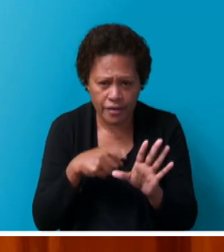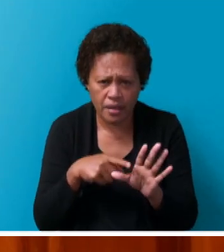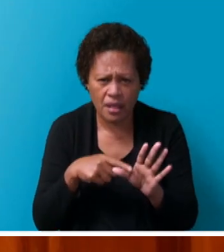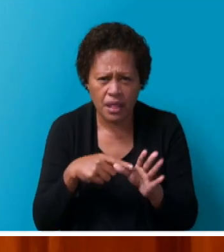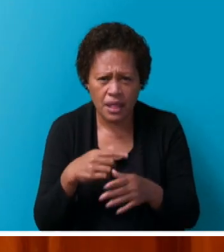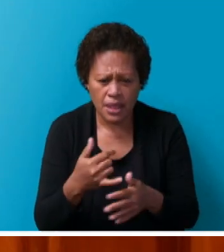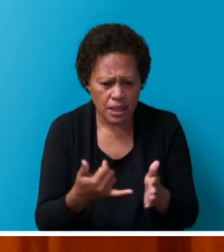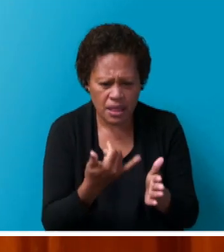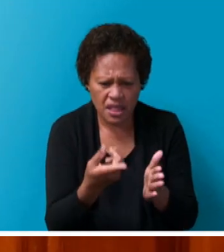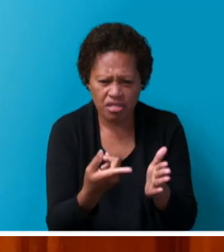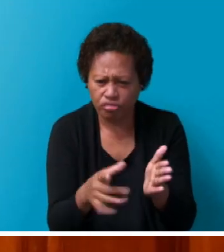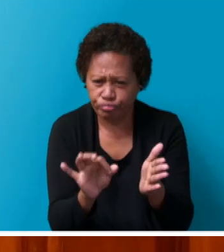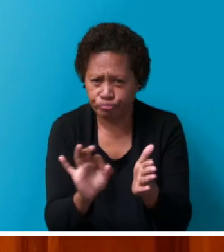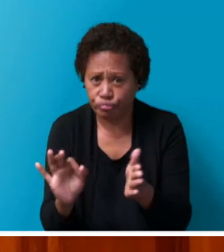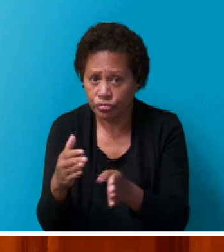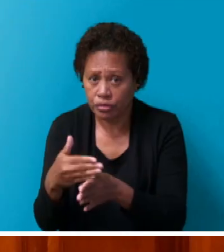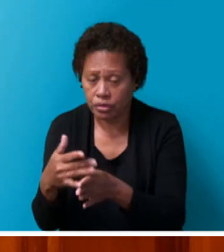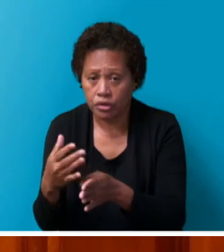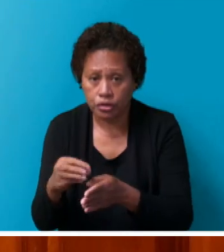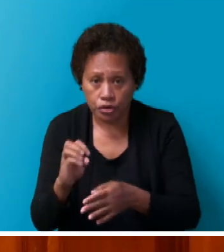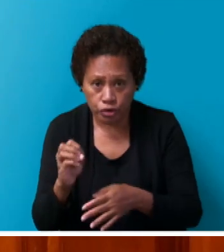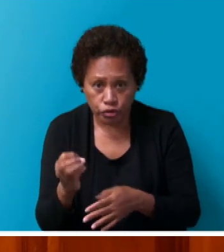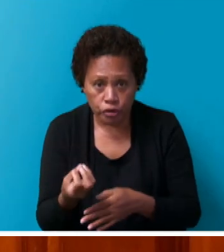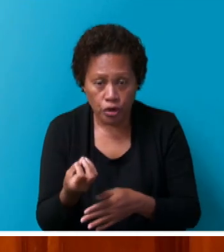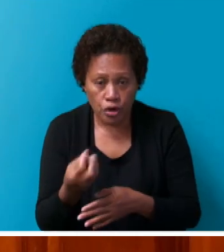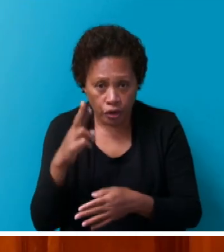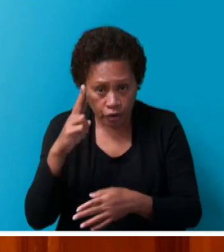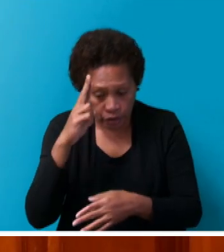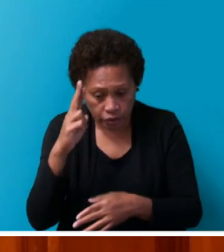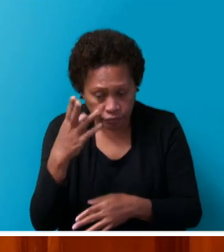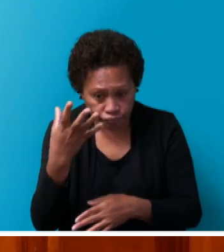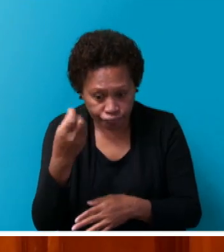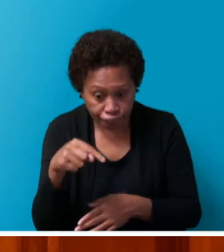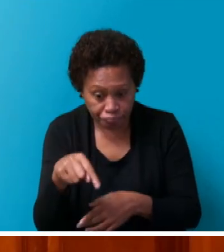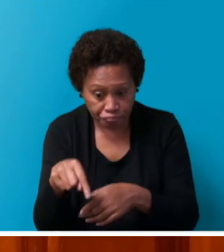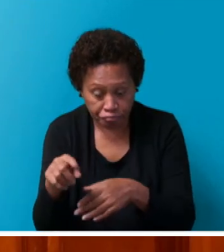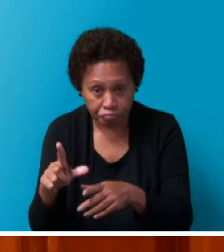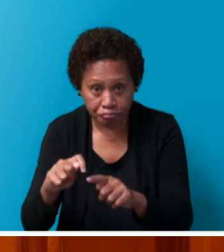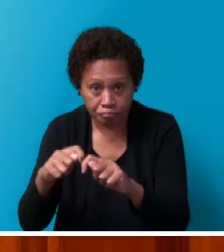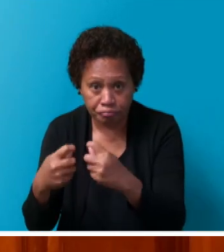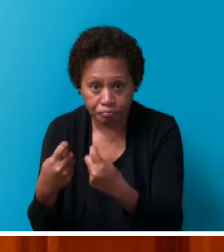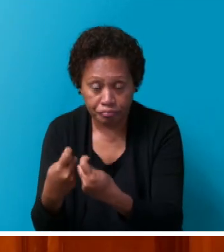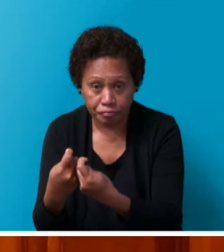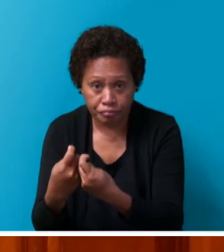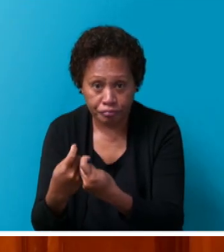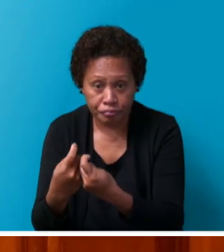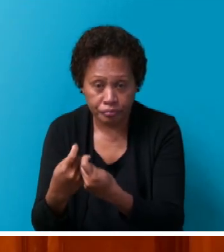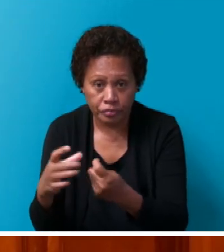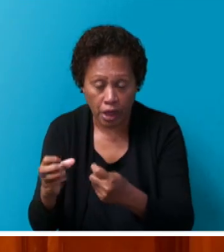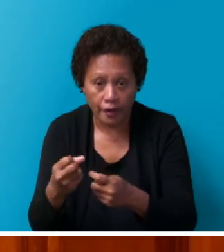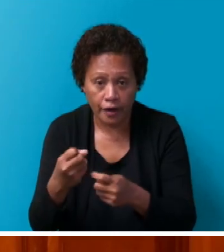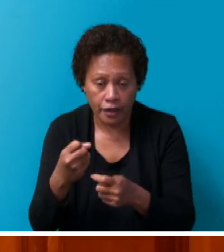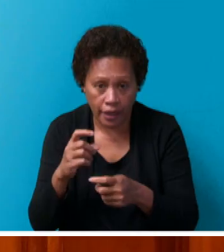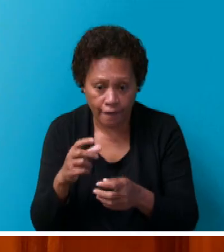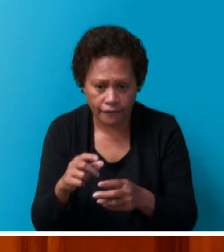is expected to pitch in. So, sir, I joined the BRUBS team. BRUBS stands for Baited Remote Underwater Video